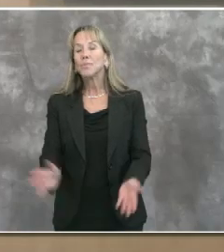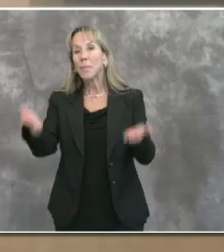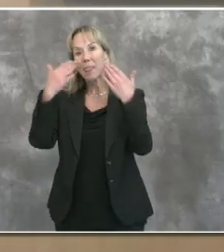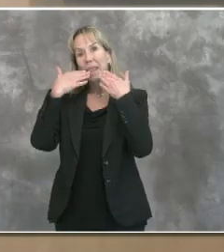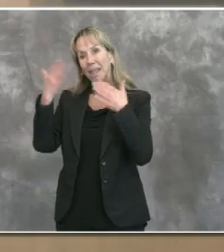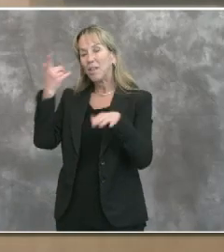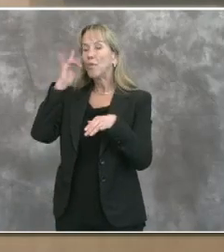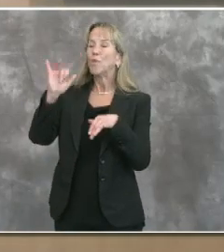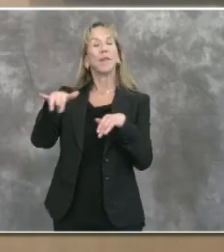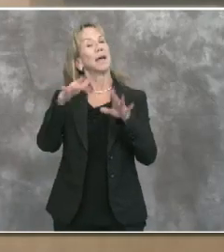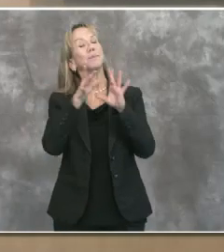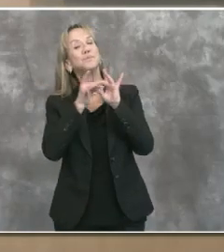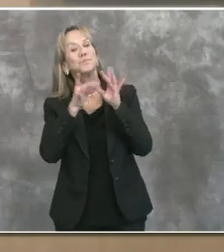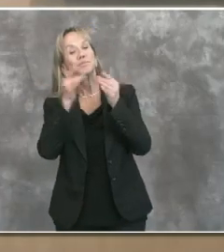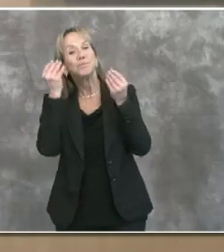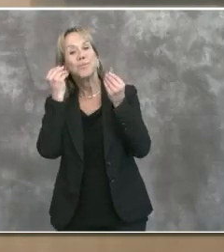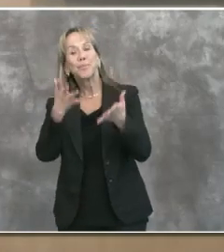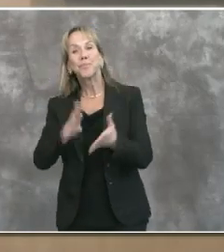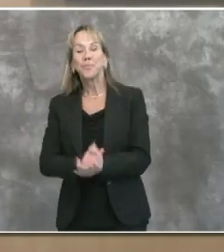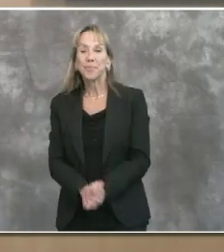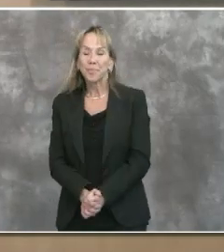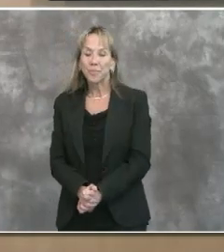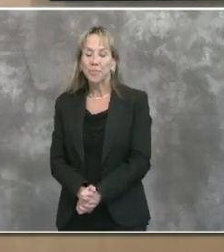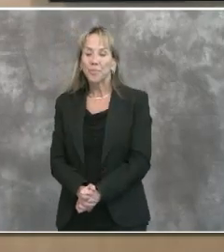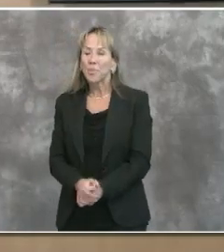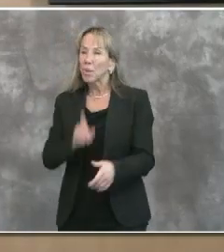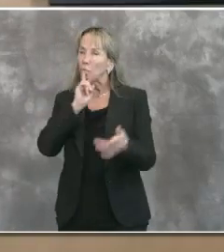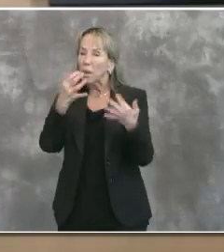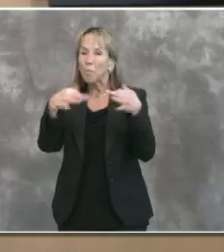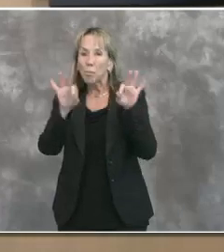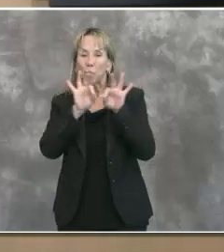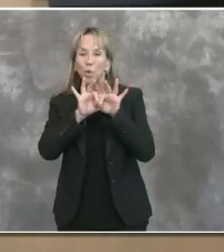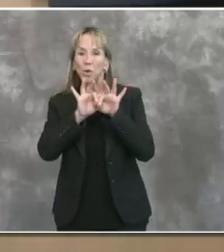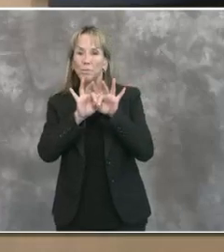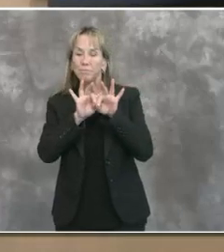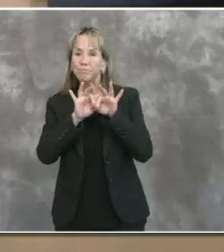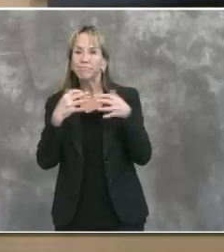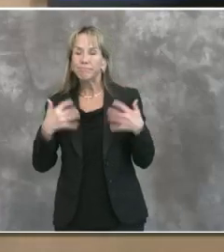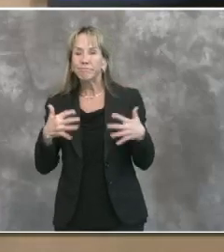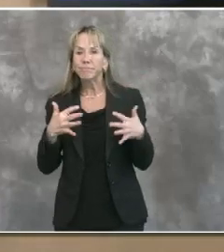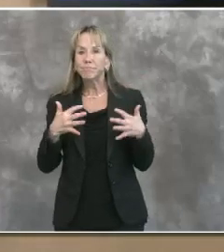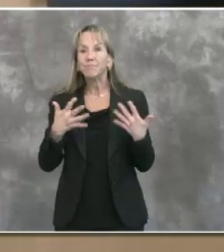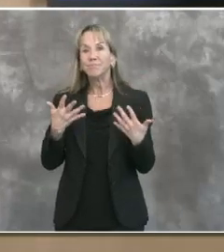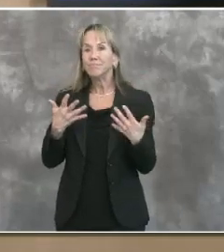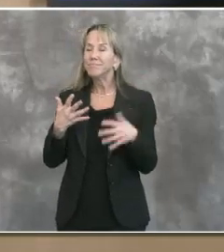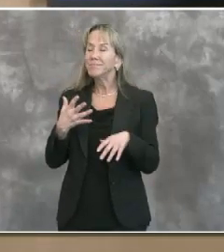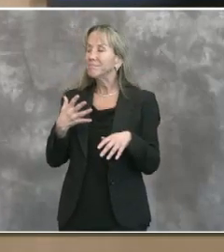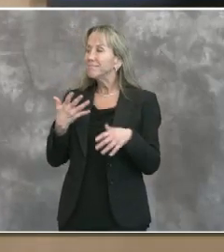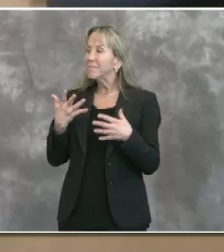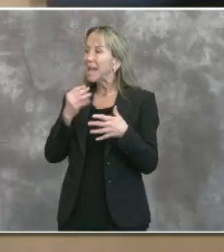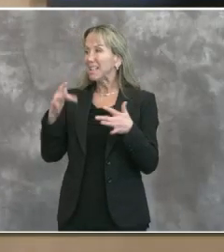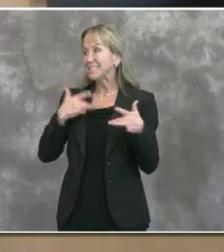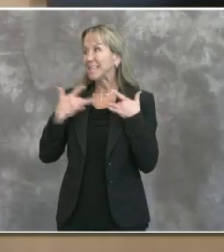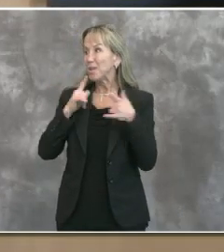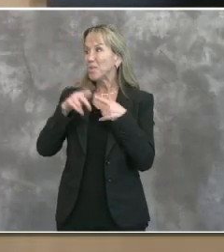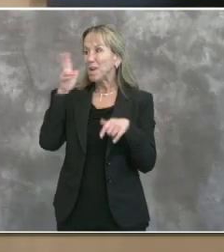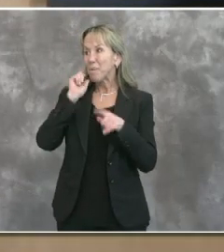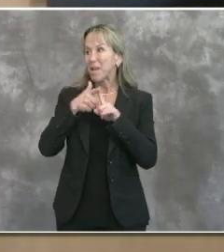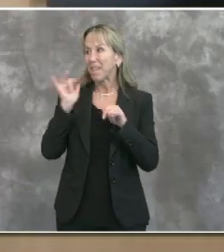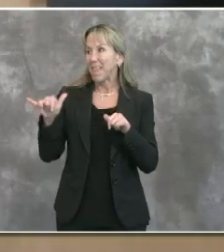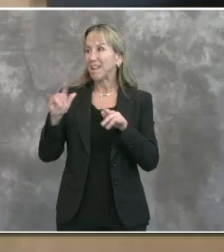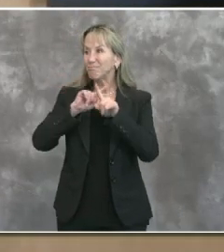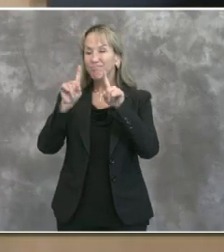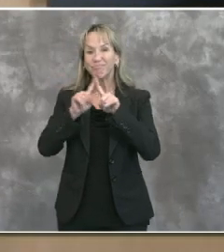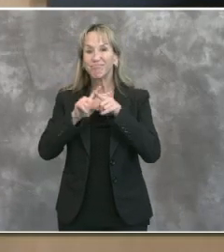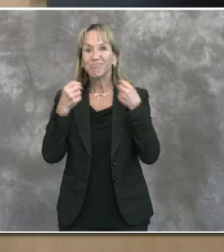Thank you for that briefing on the Workforce Partnership. It was really important and yeah, I think exciting to hear about some of those opportunities, so thank you.